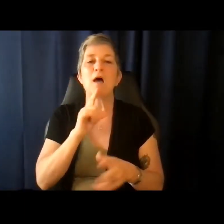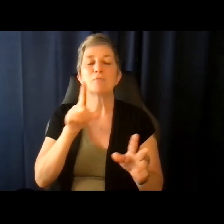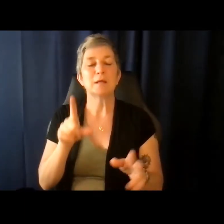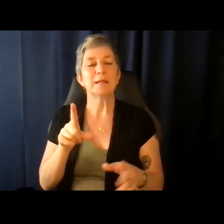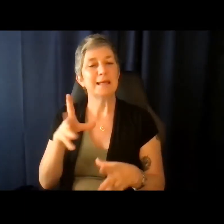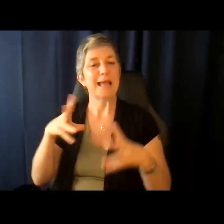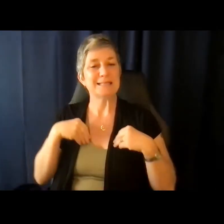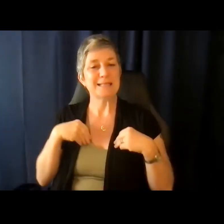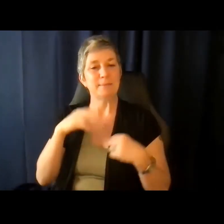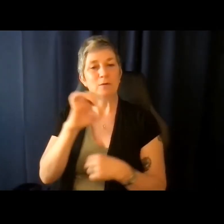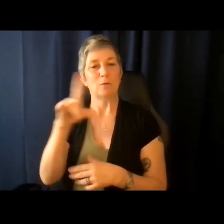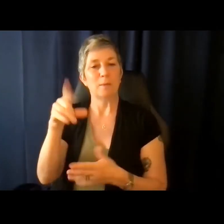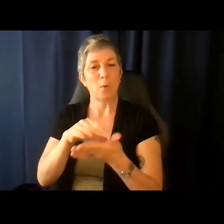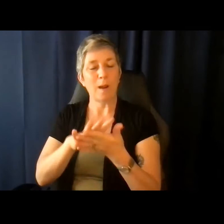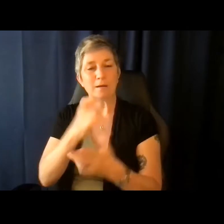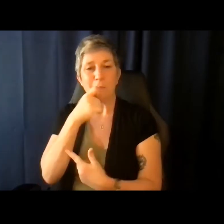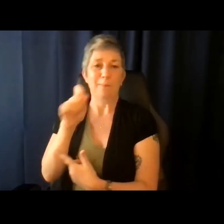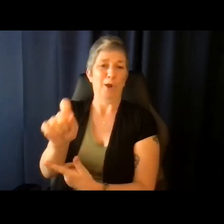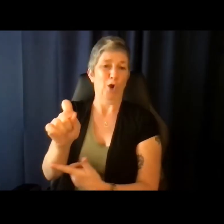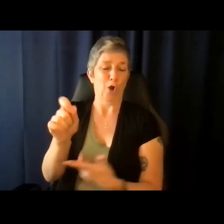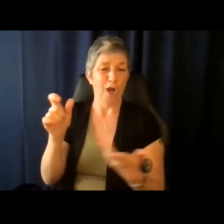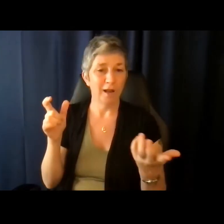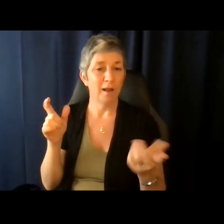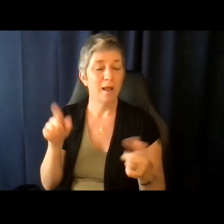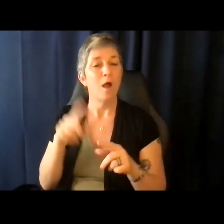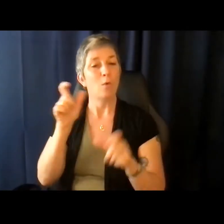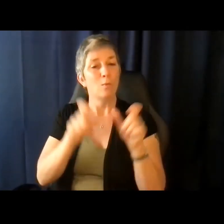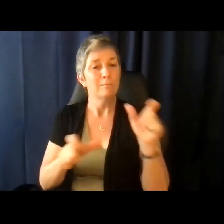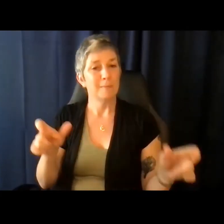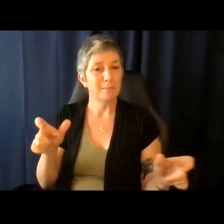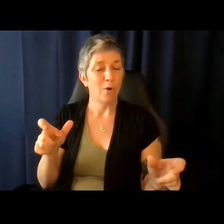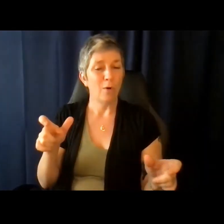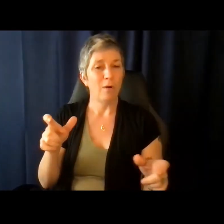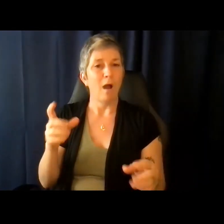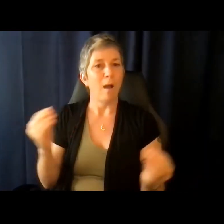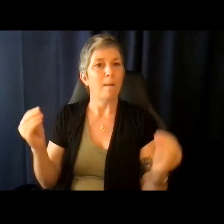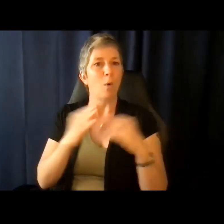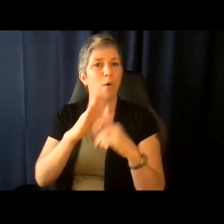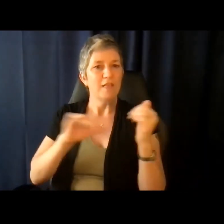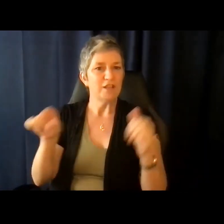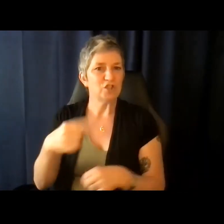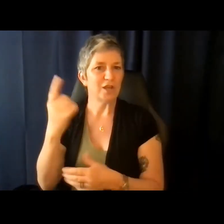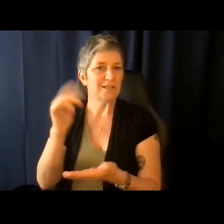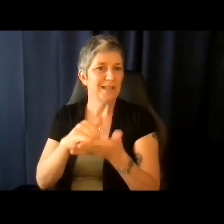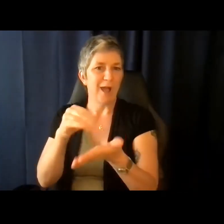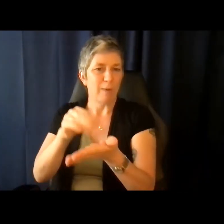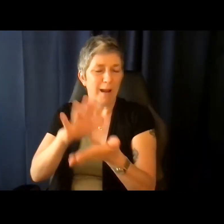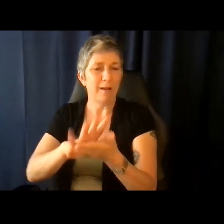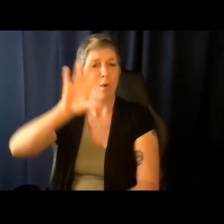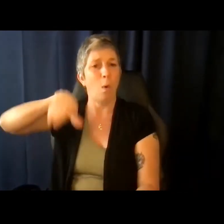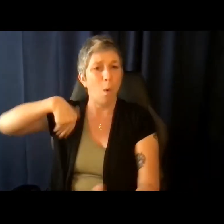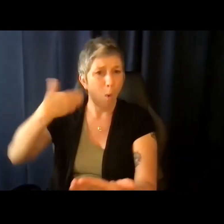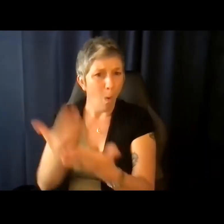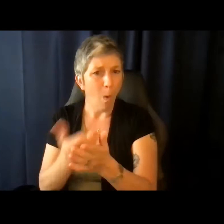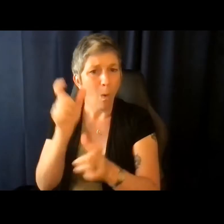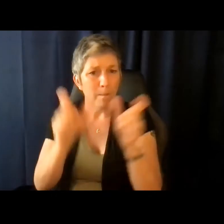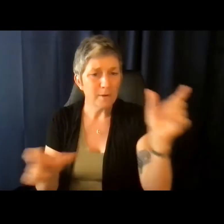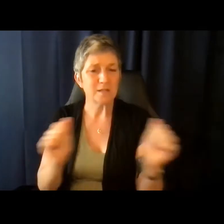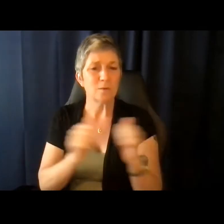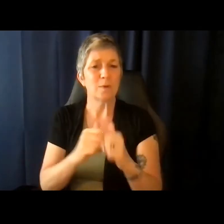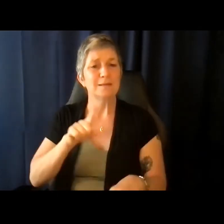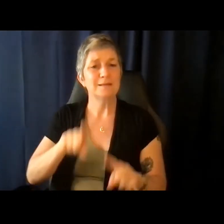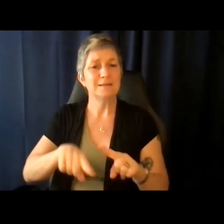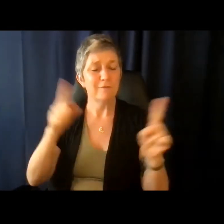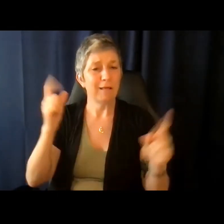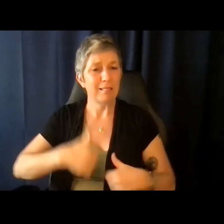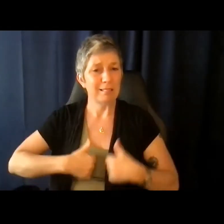value, and that people, we recognize that people are more than their criminal records, that they're whole persons with whole life experiences, and that